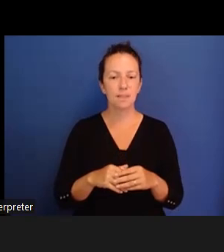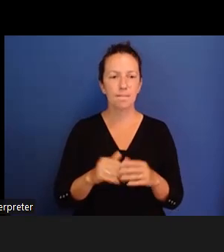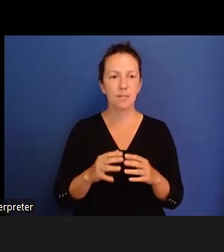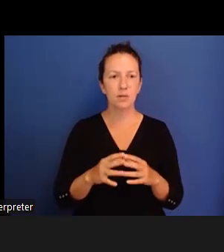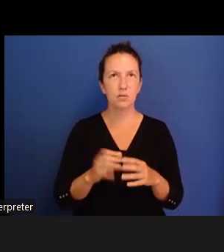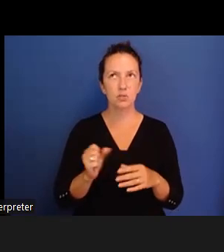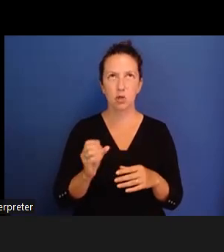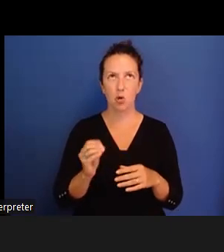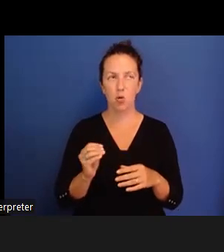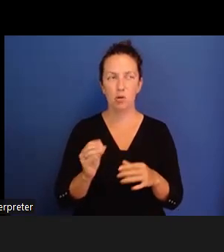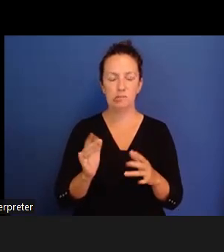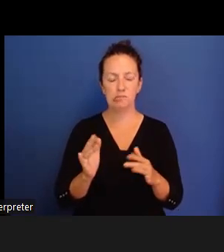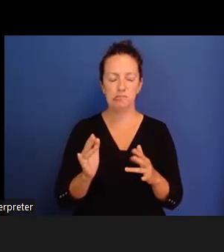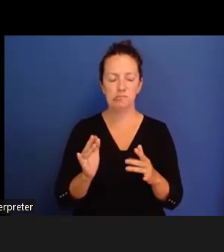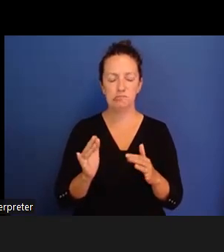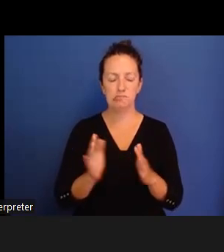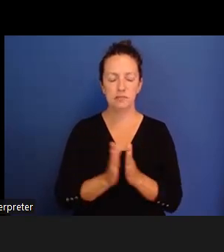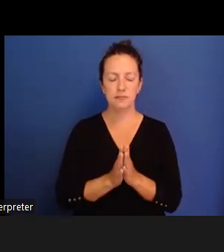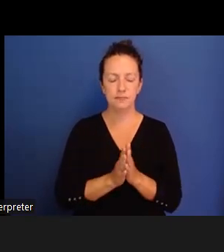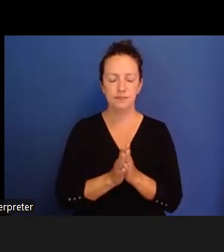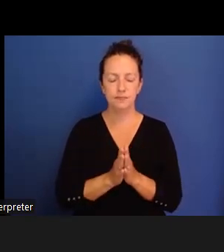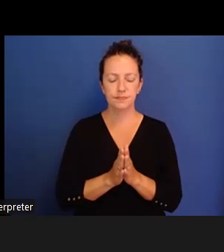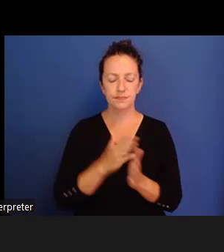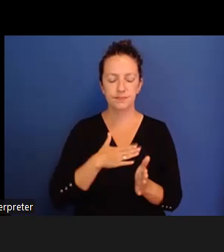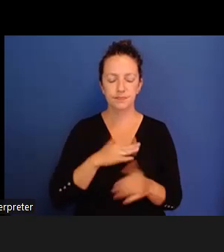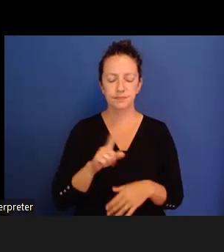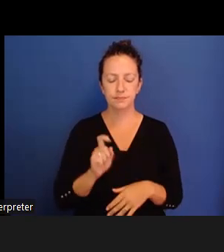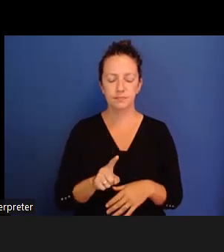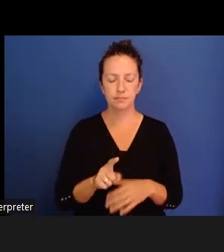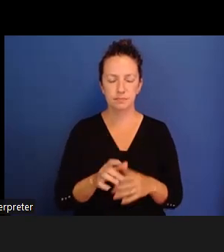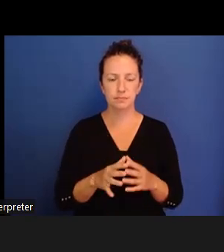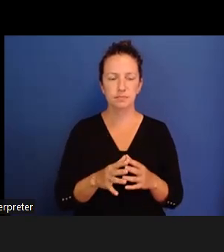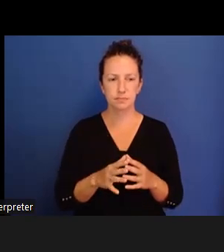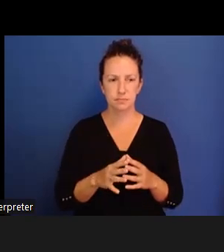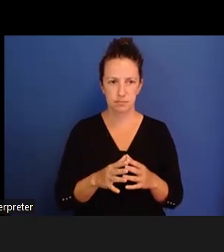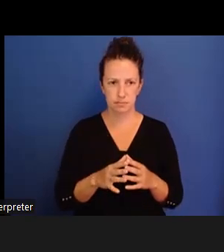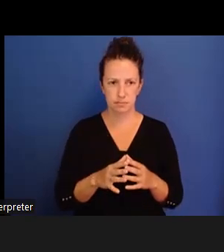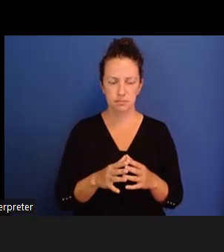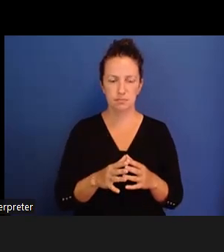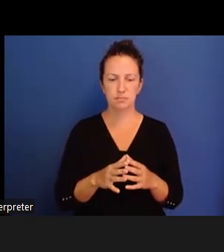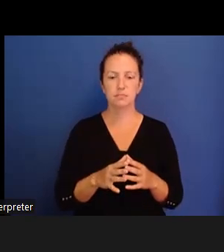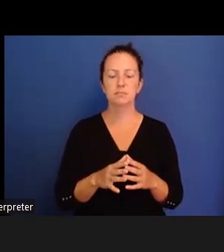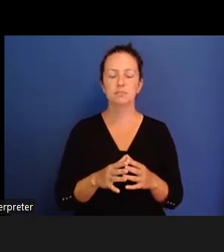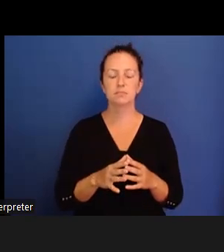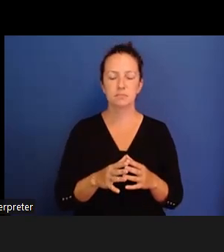The question being is to work best toward preparing for, I guess, employment